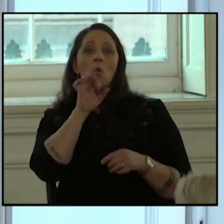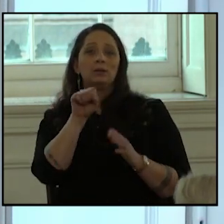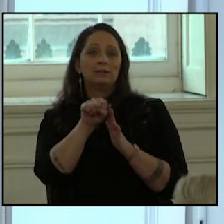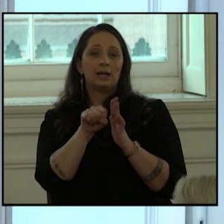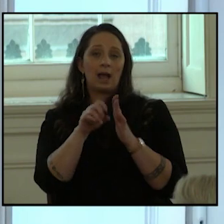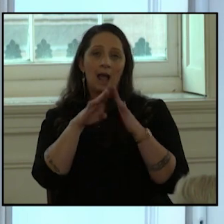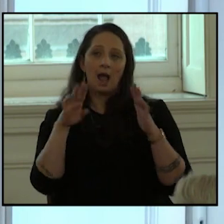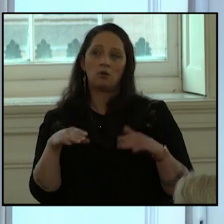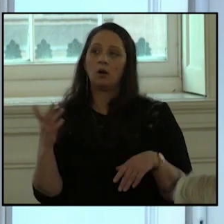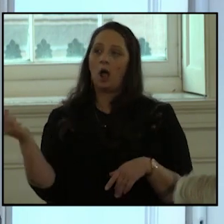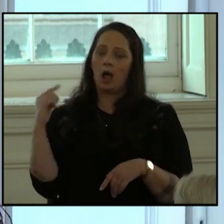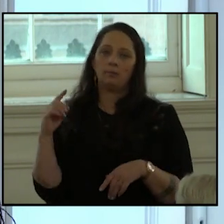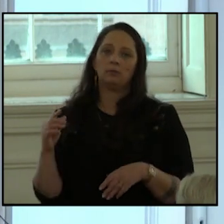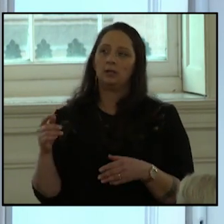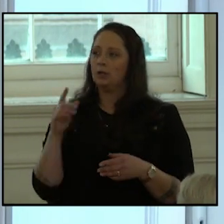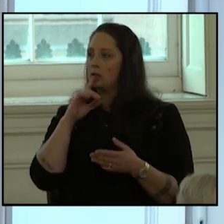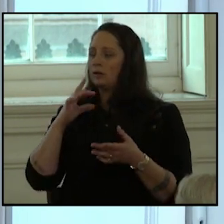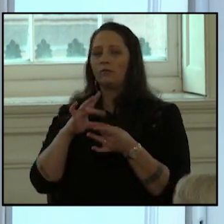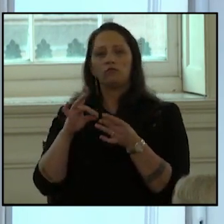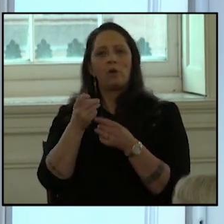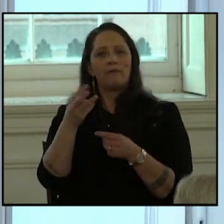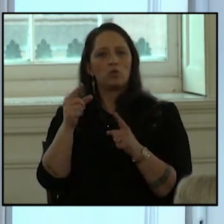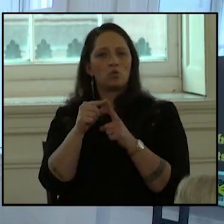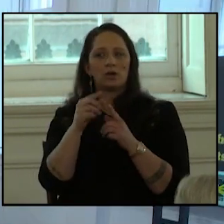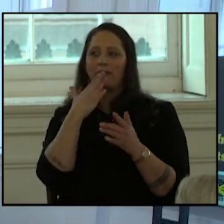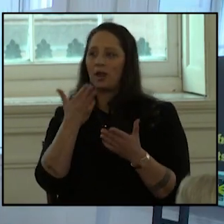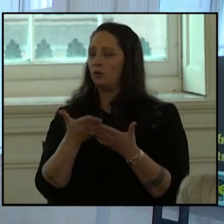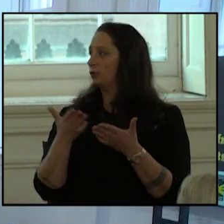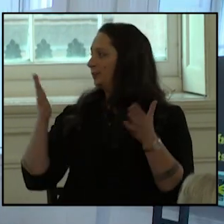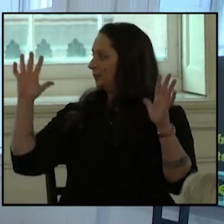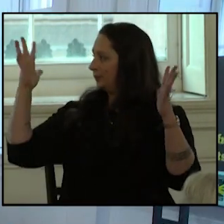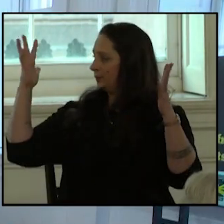House, come up and say a few words. Thank you.